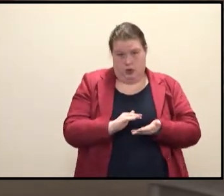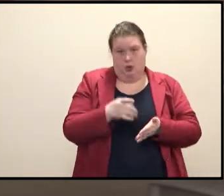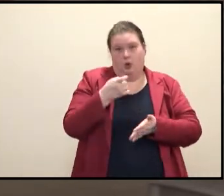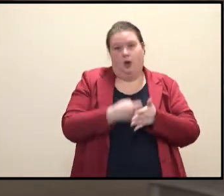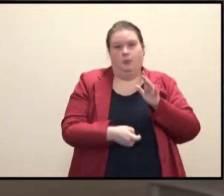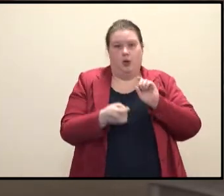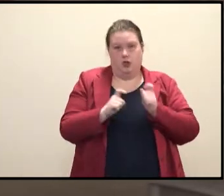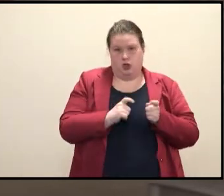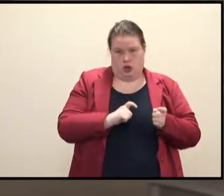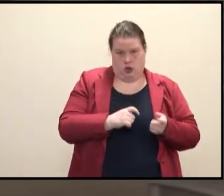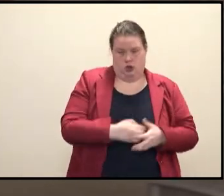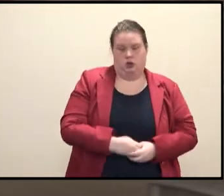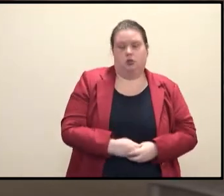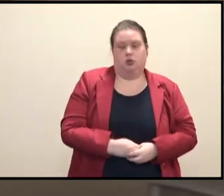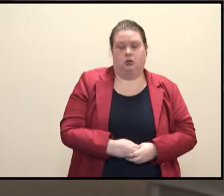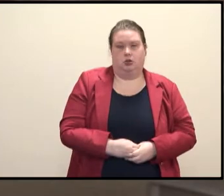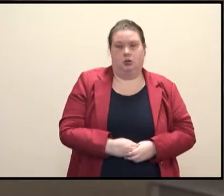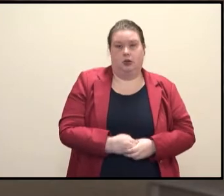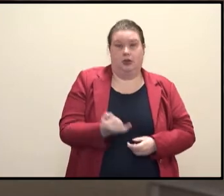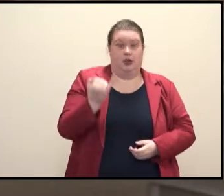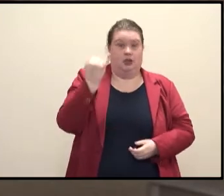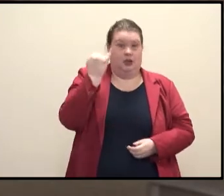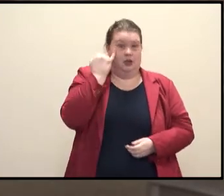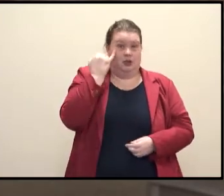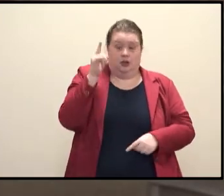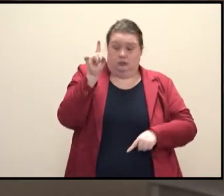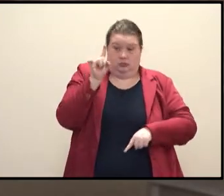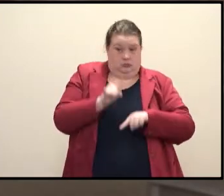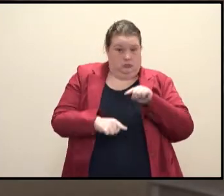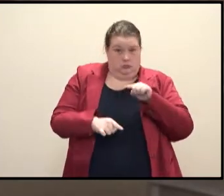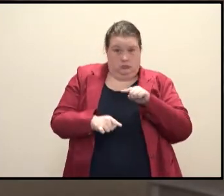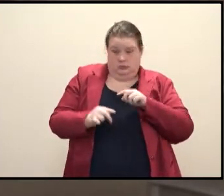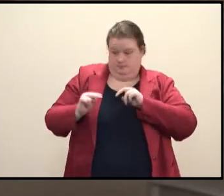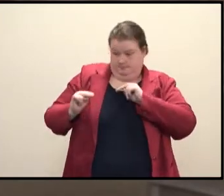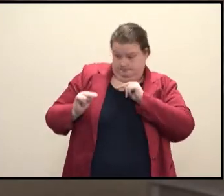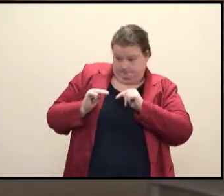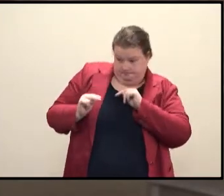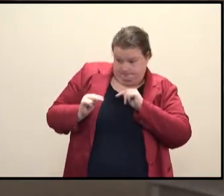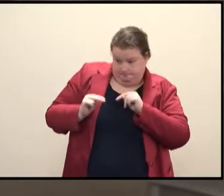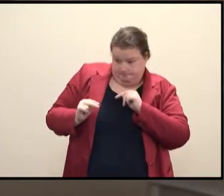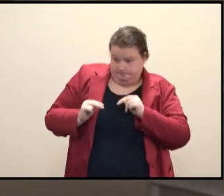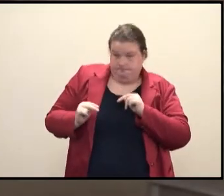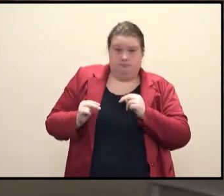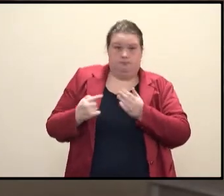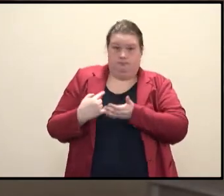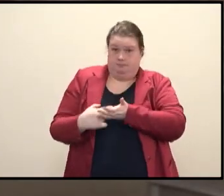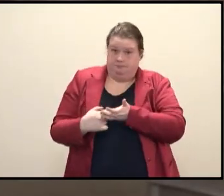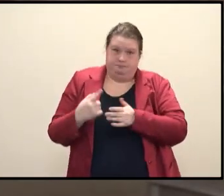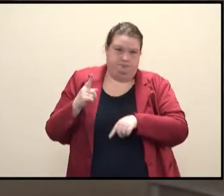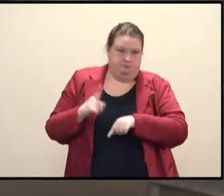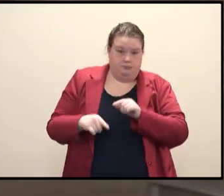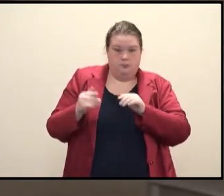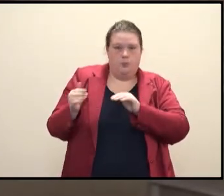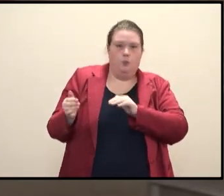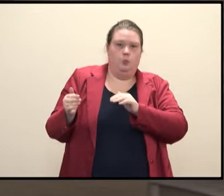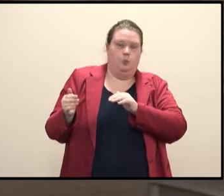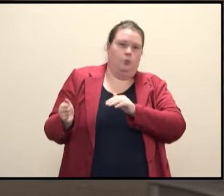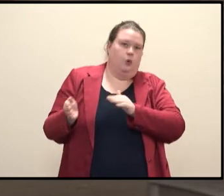associated. If we are unable to negotiate with the number ranked firm, then we can go to the next ranked firm, but we have